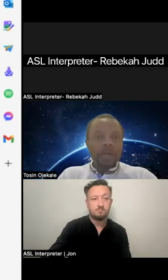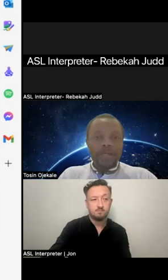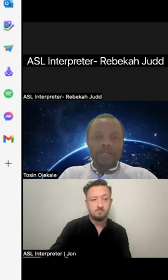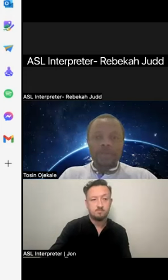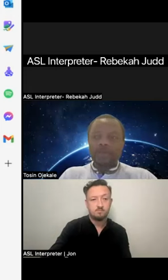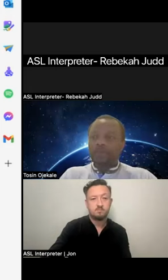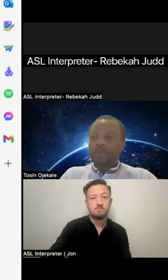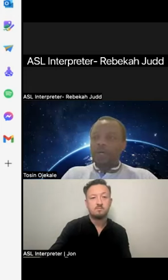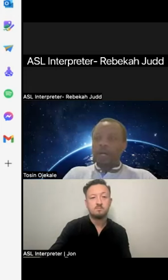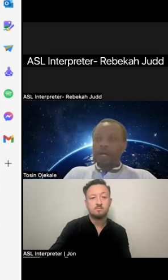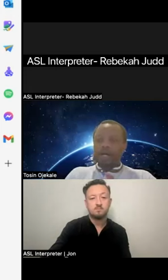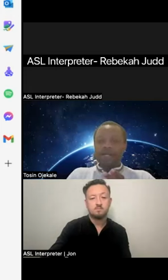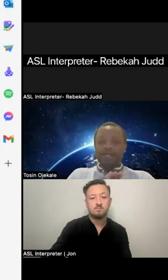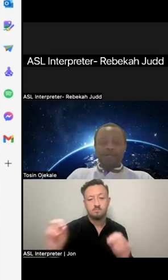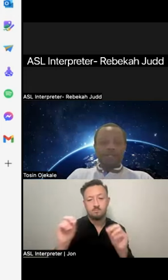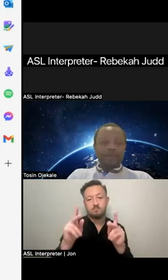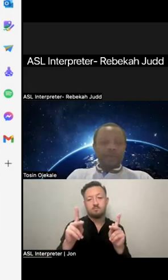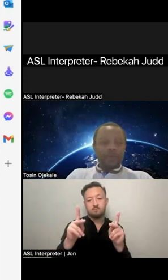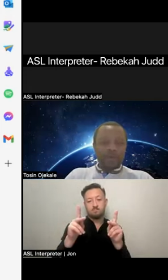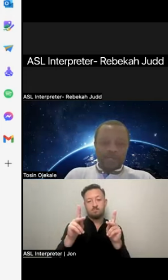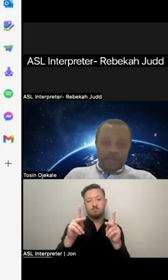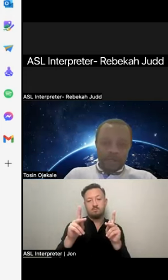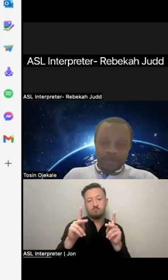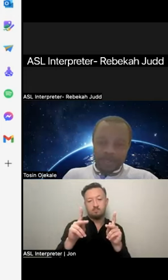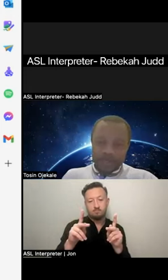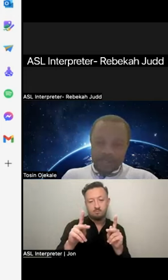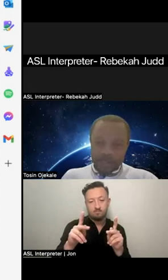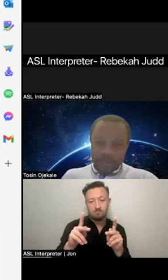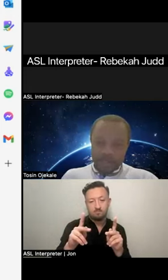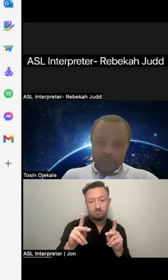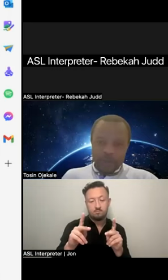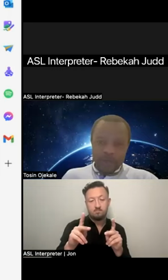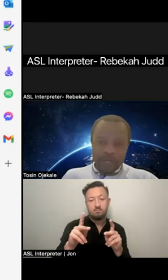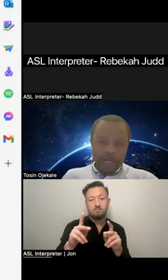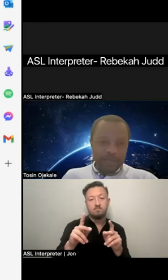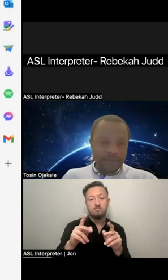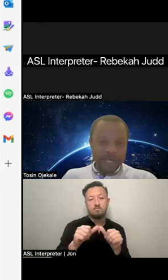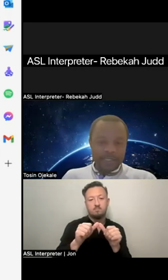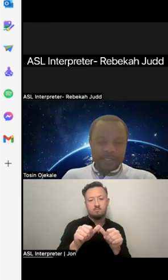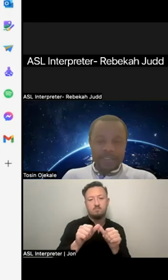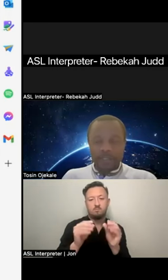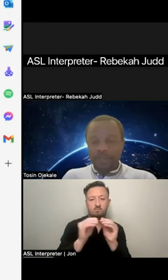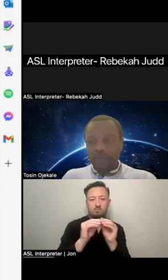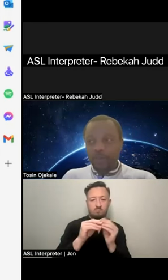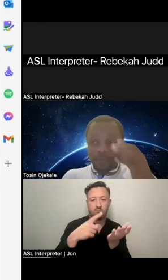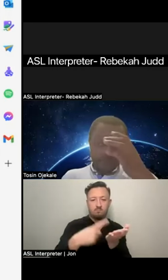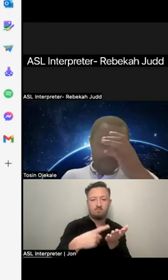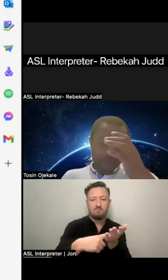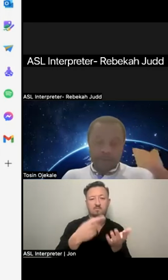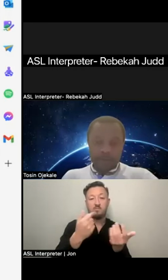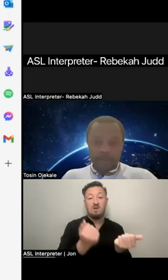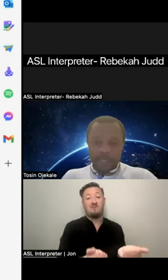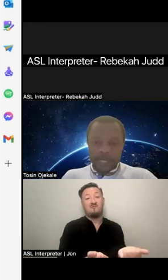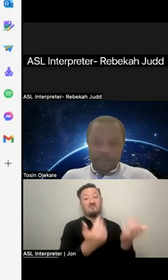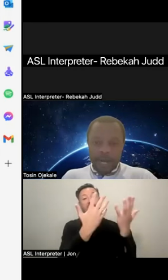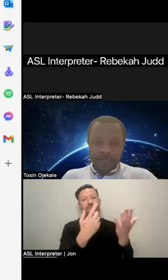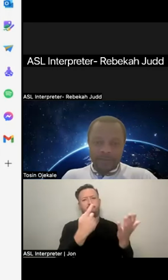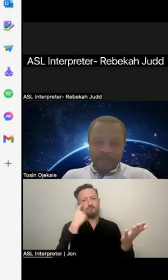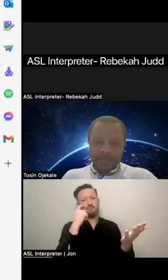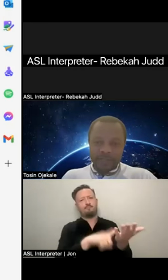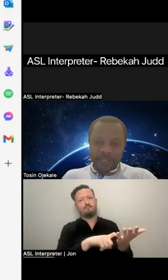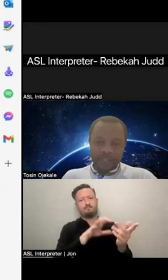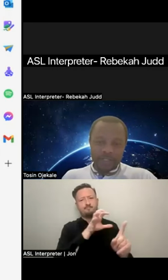all right, so let's continue from where we stopped. So we're looking at fire detection. So we've completed that